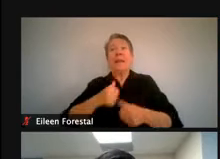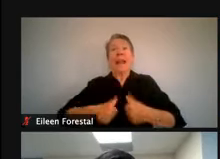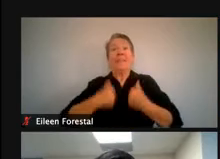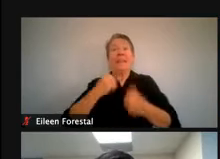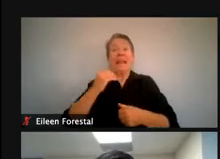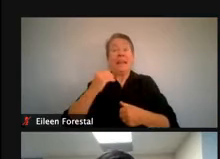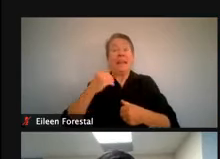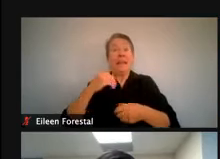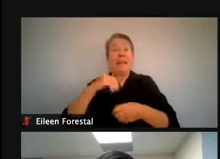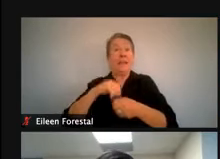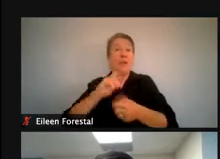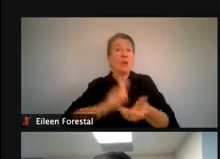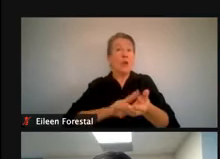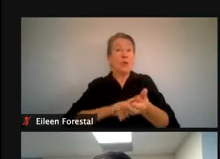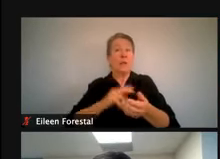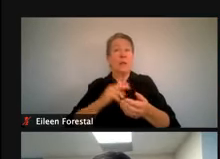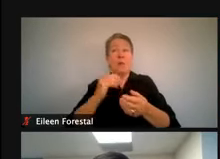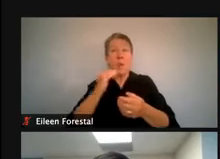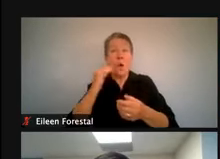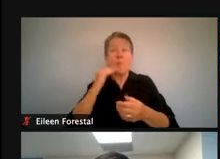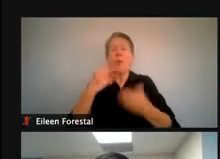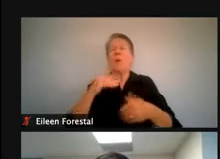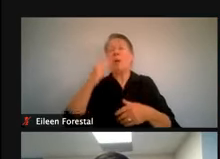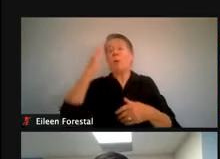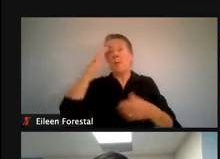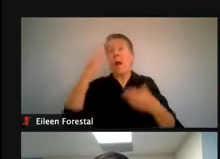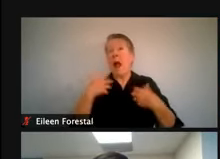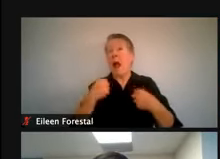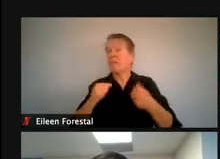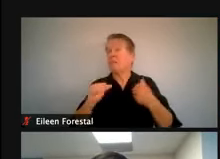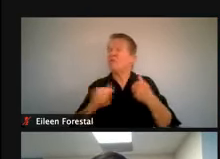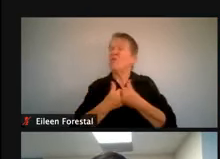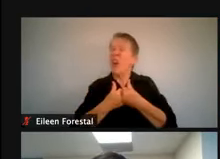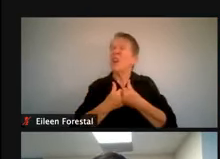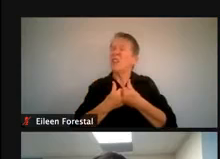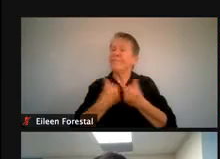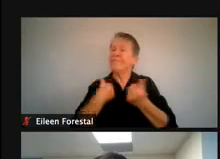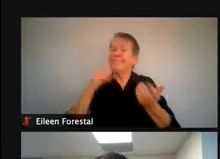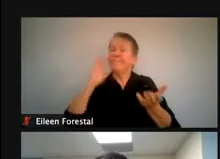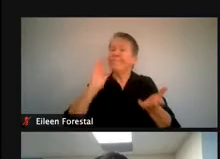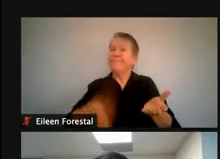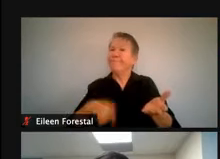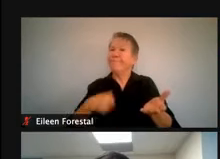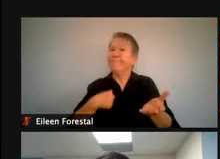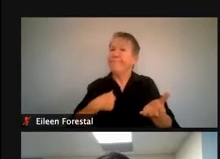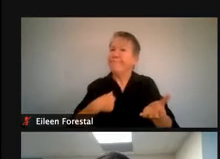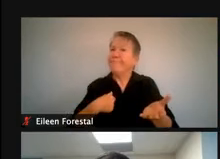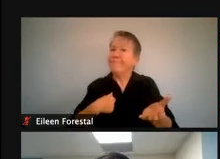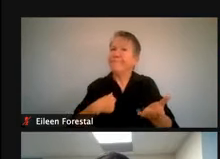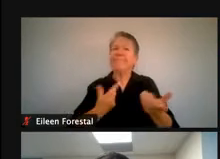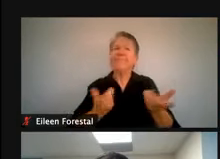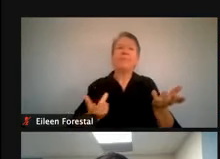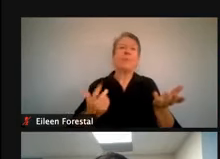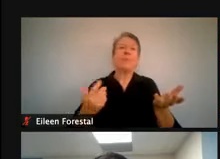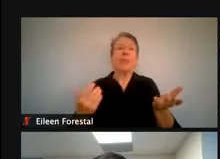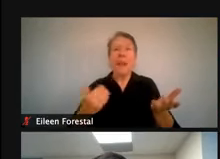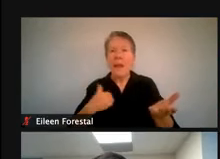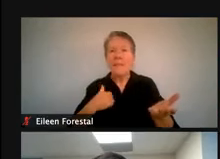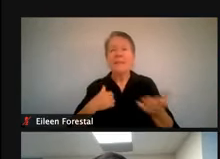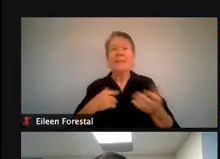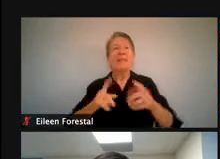it, obligating facilities to actually have programs to address this. And I want to make